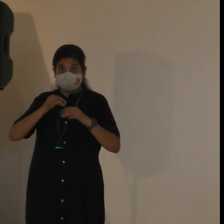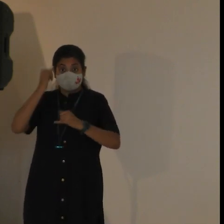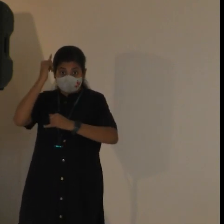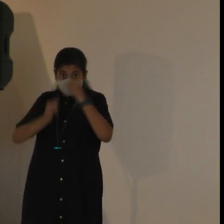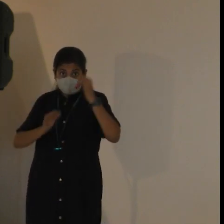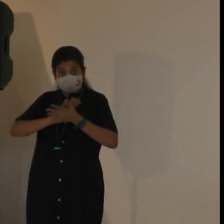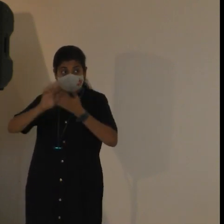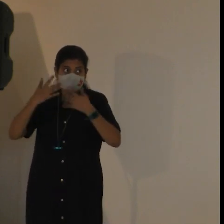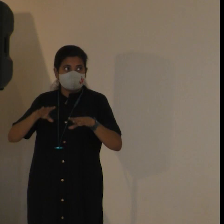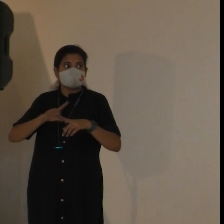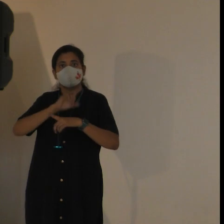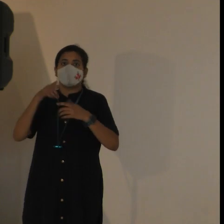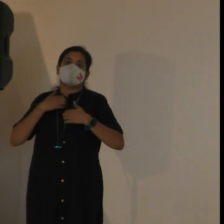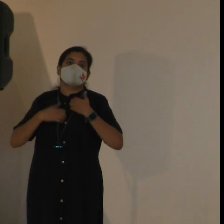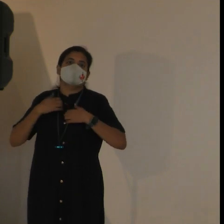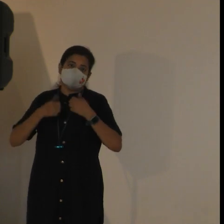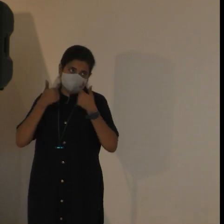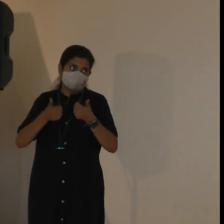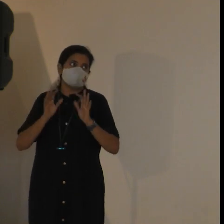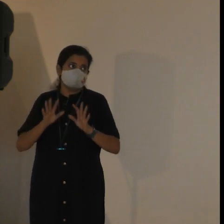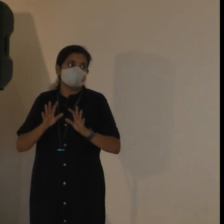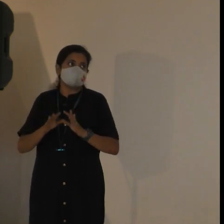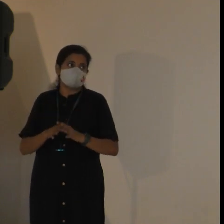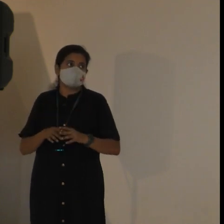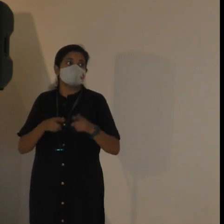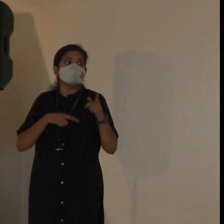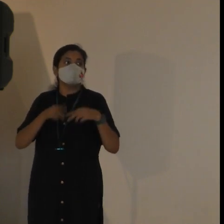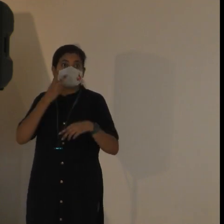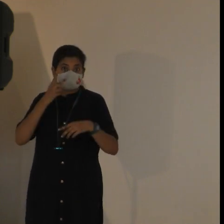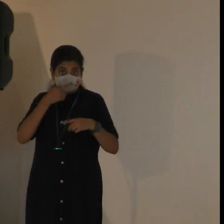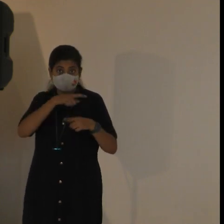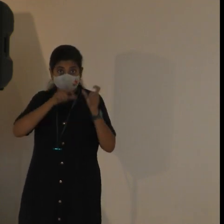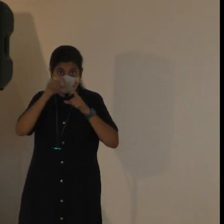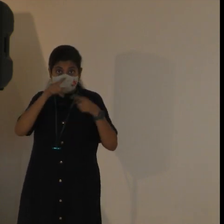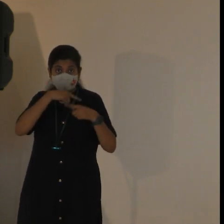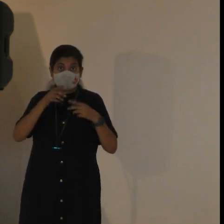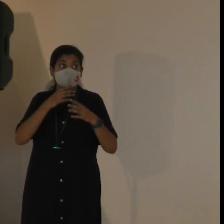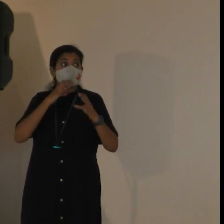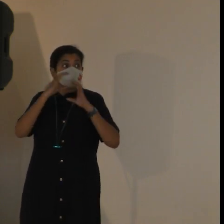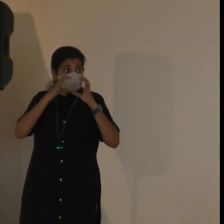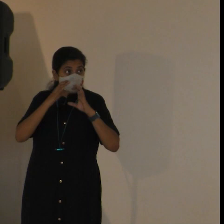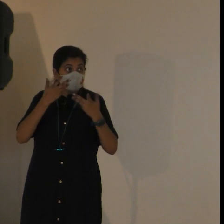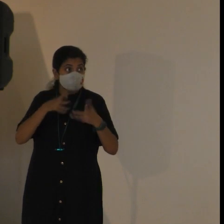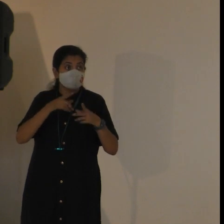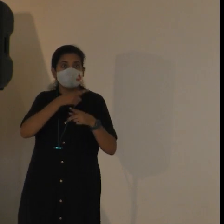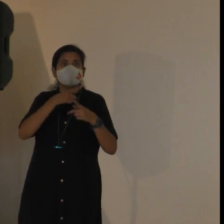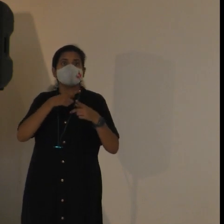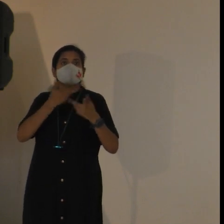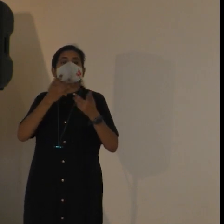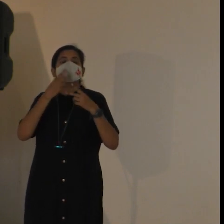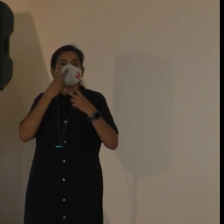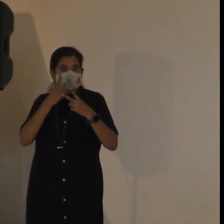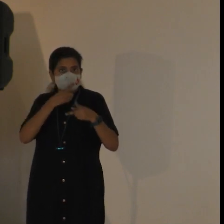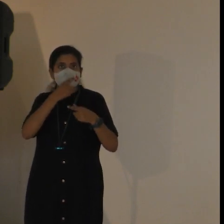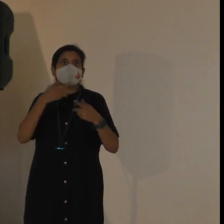product is always interesting. And it's one thing that we have to see, is that when we're talking to people, we go down different avenues, and